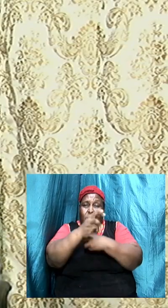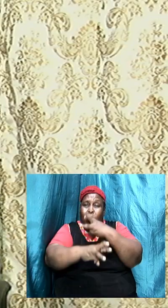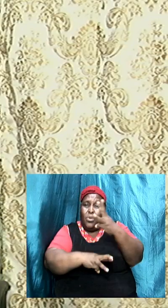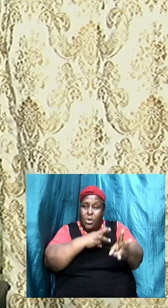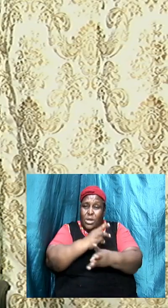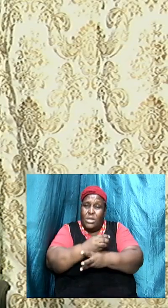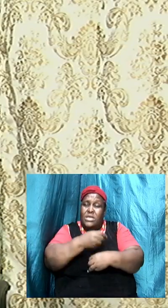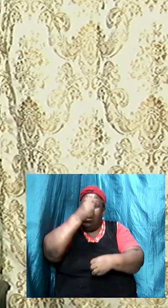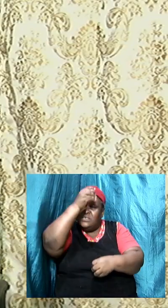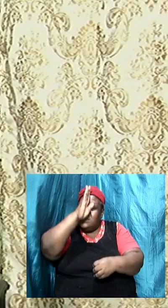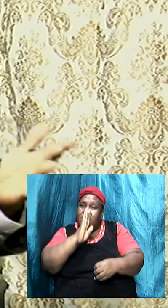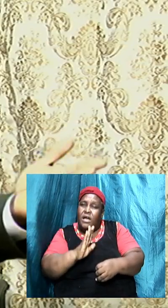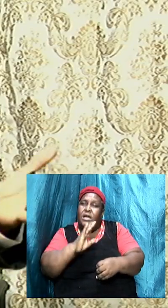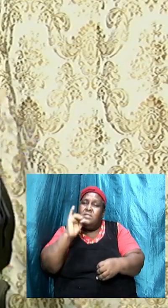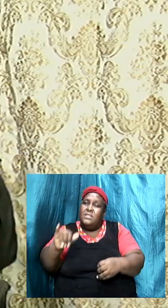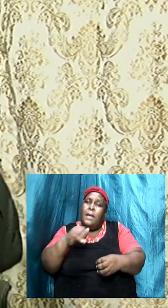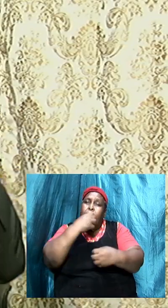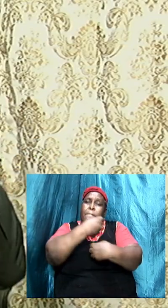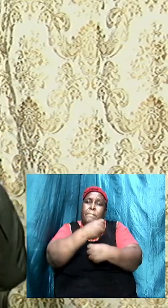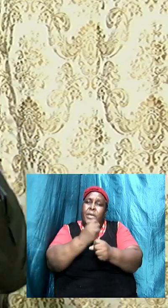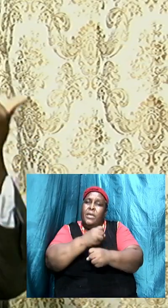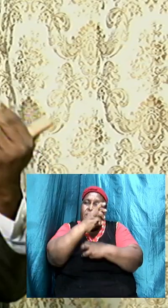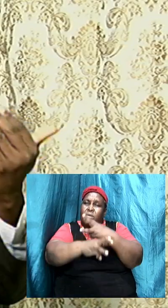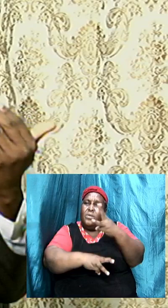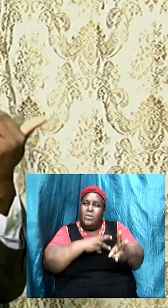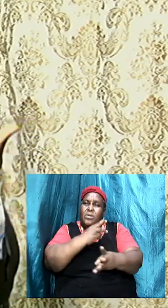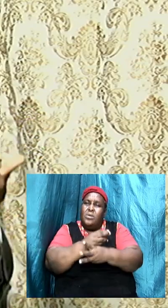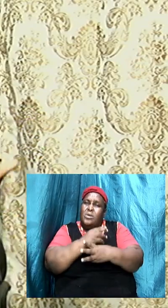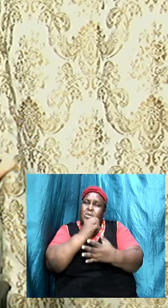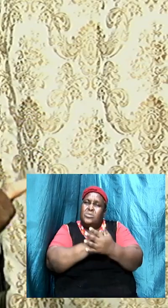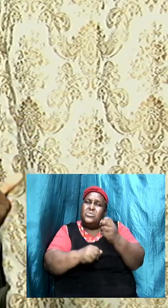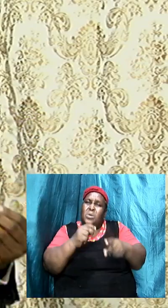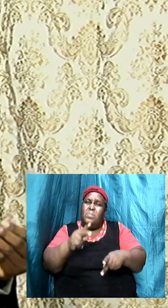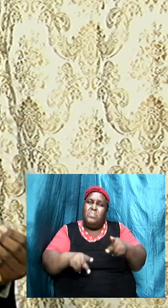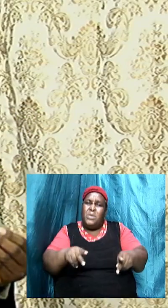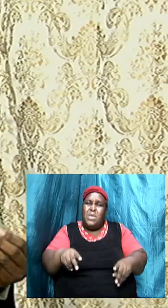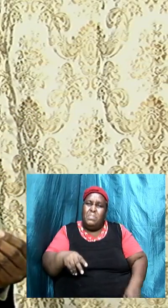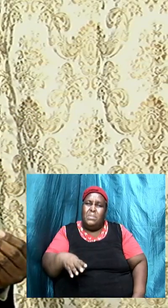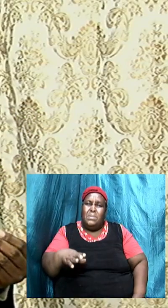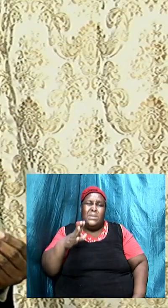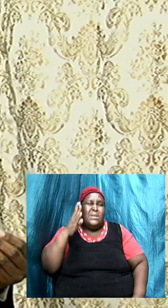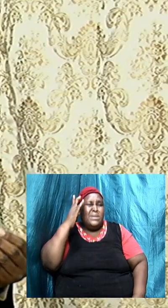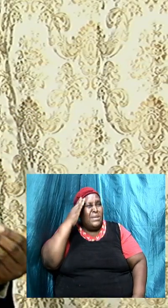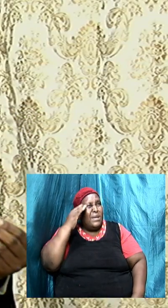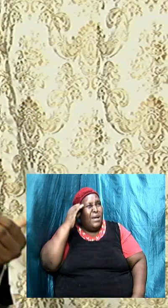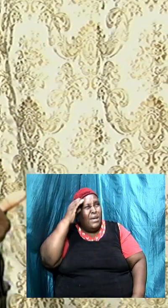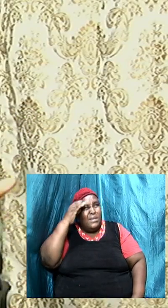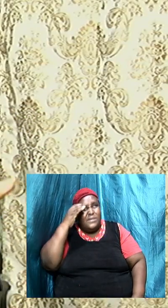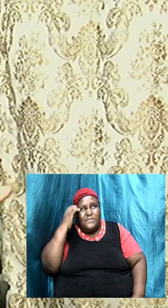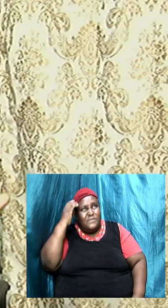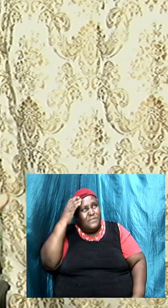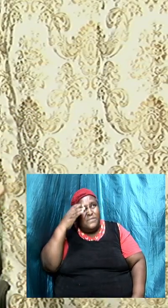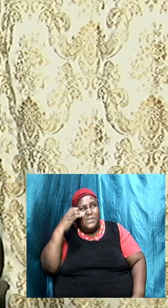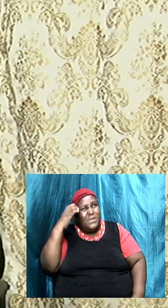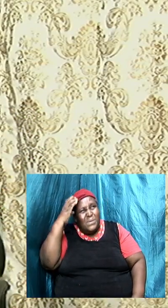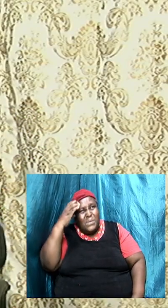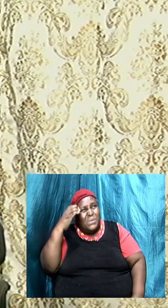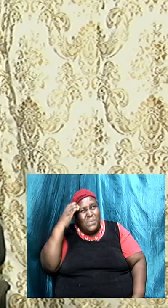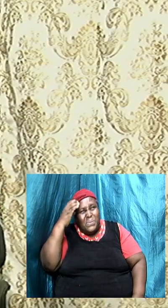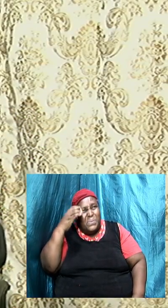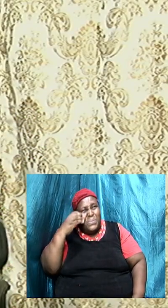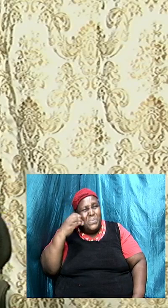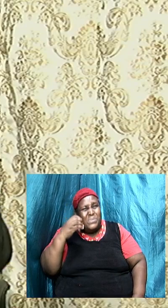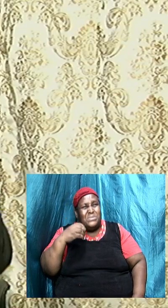So, some folks are even troubled in their mind and spirit because they say, look here, something challenge word of God and they're